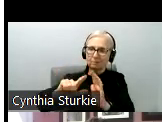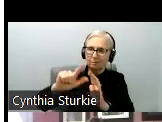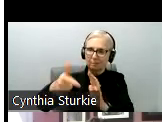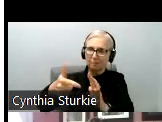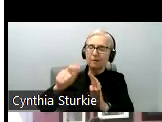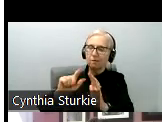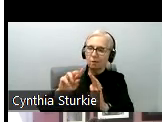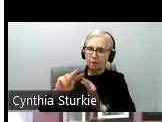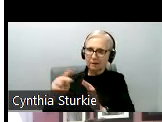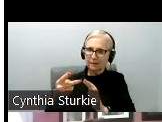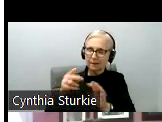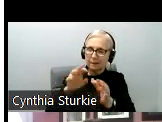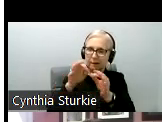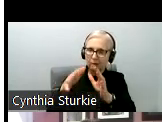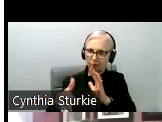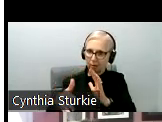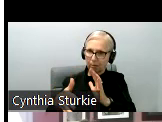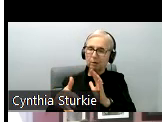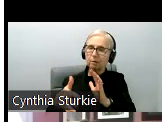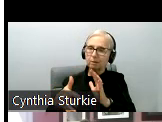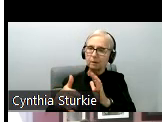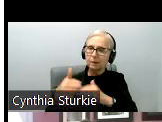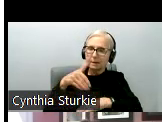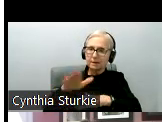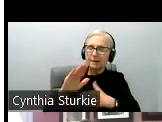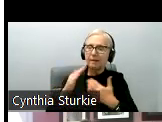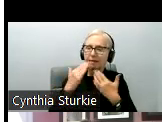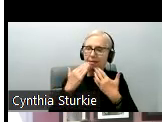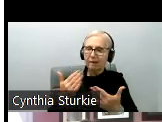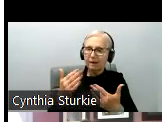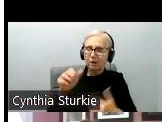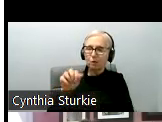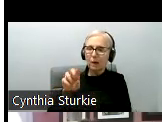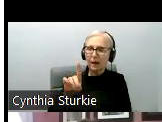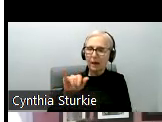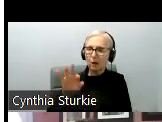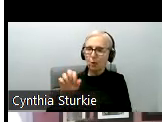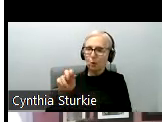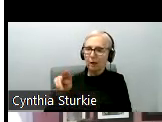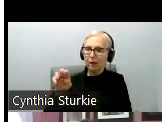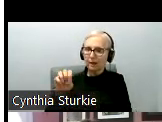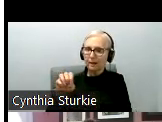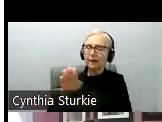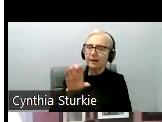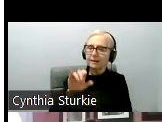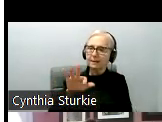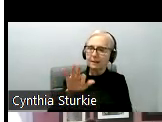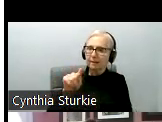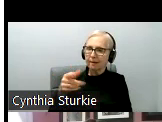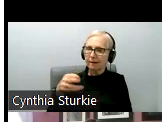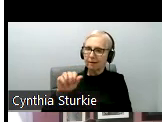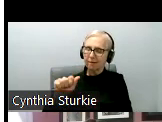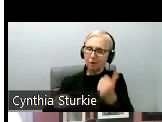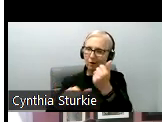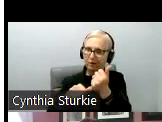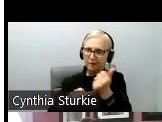second interpreter. And we'd like to send a special thanks to Adrian and Cynthia for their assistance today.